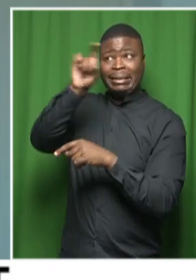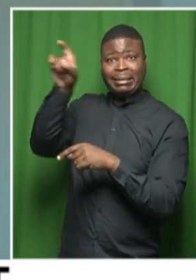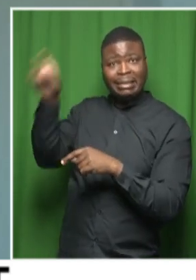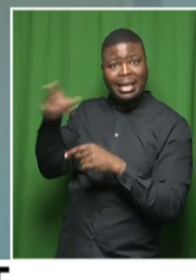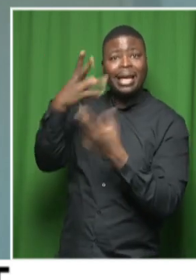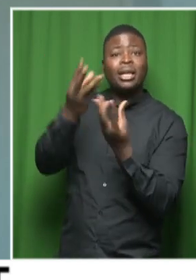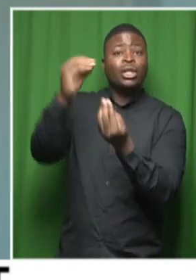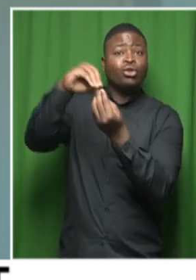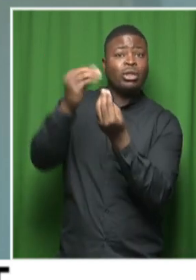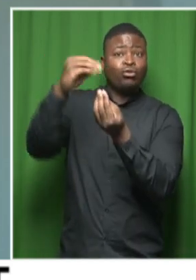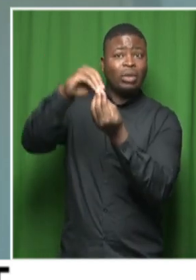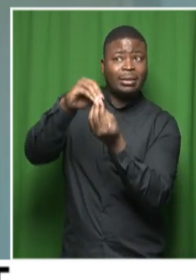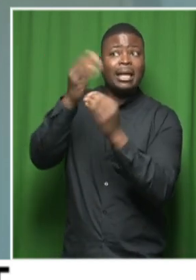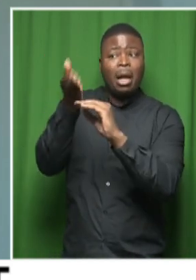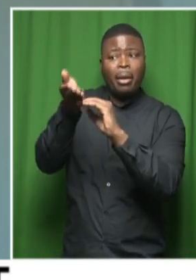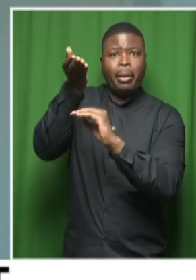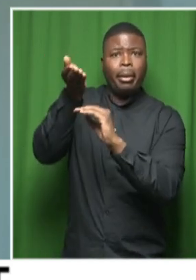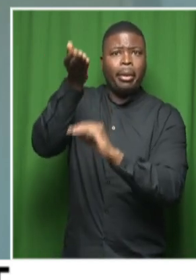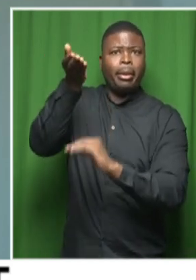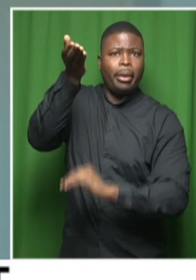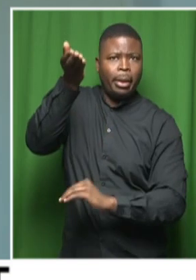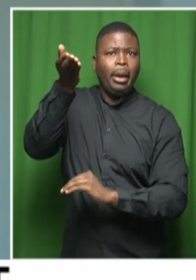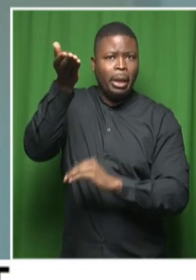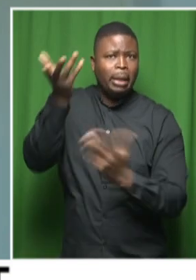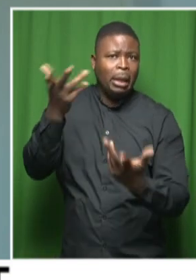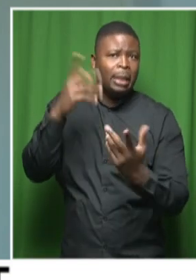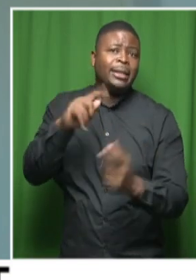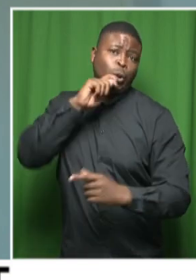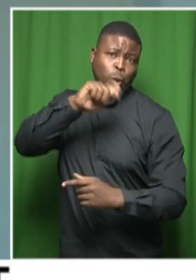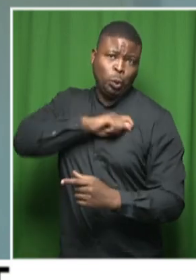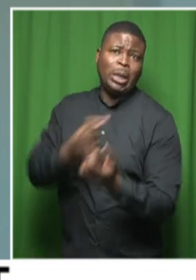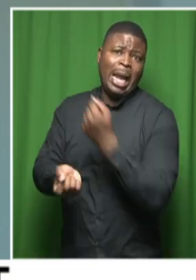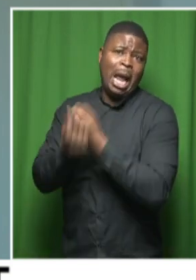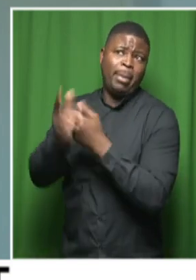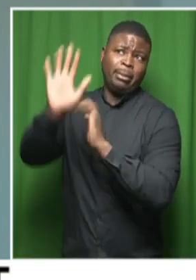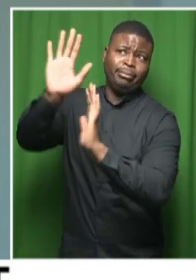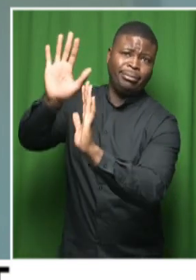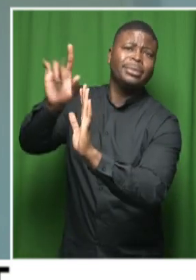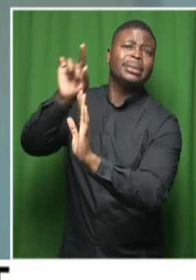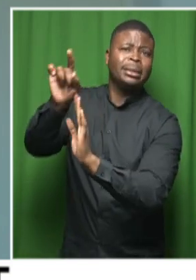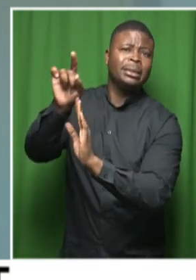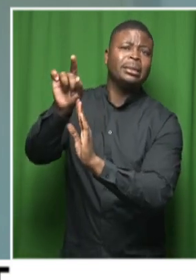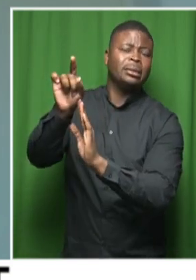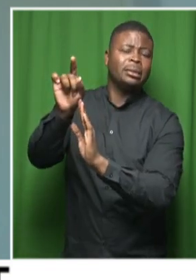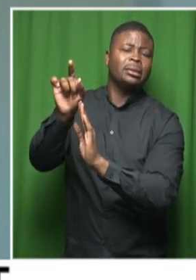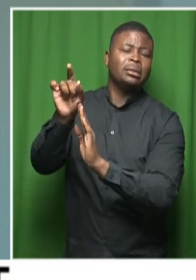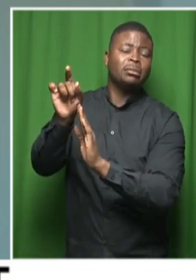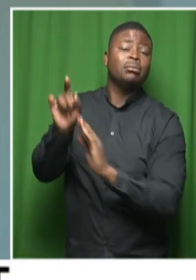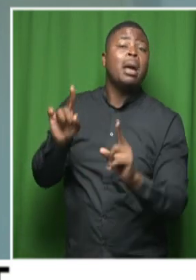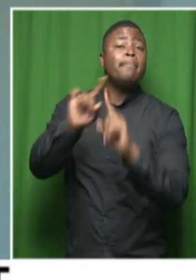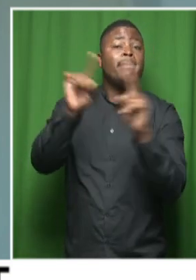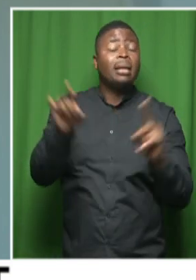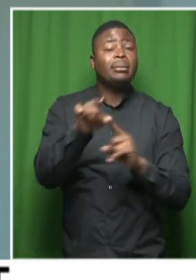interest rate, we have to follow suit. And that's probably true. But I think they are much more